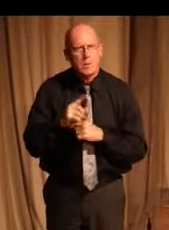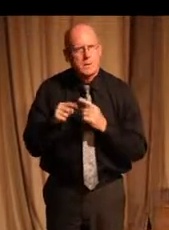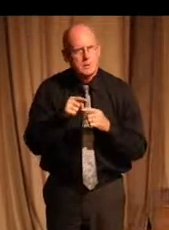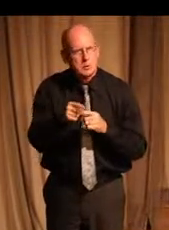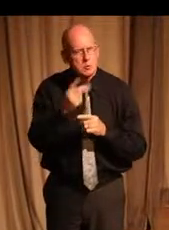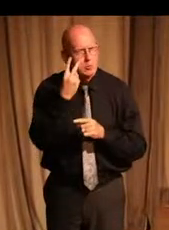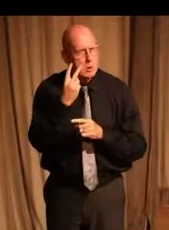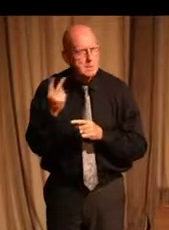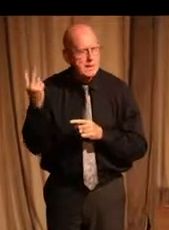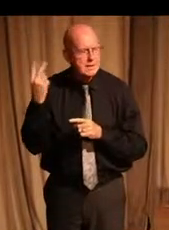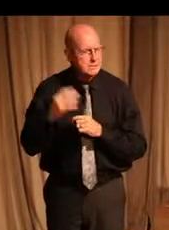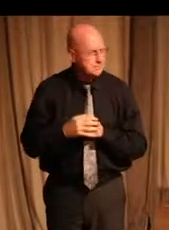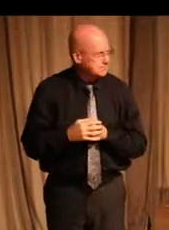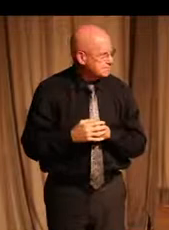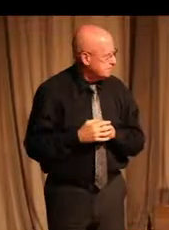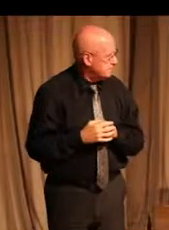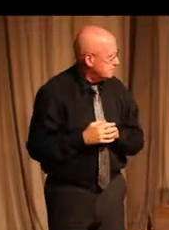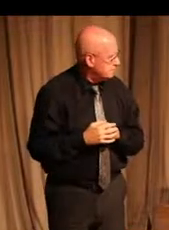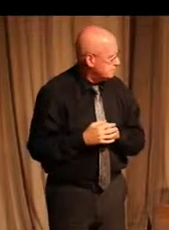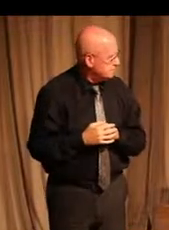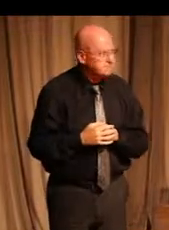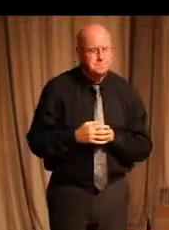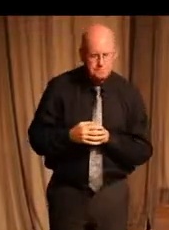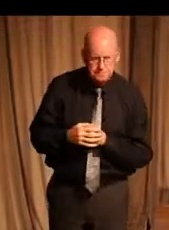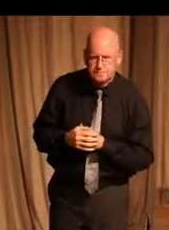it? Yeah,